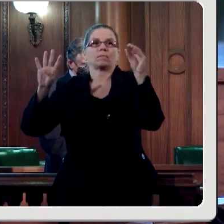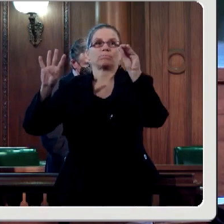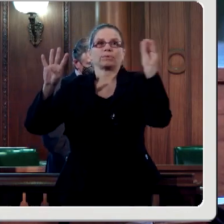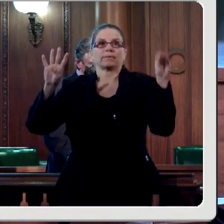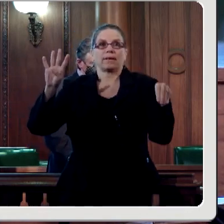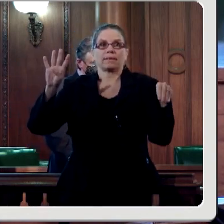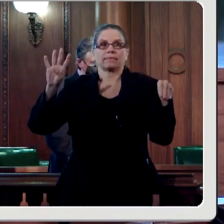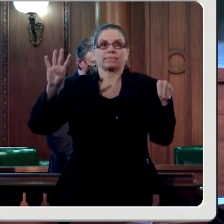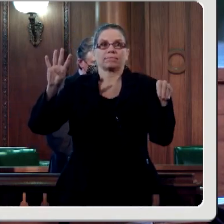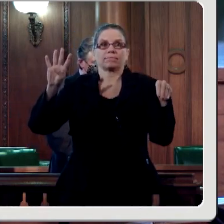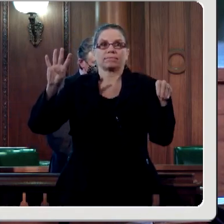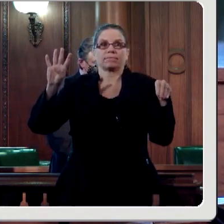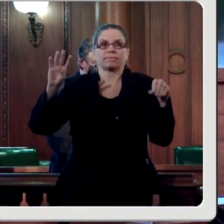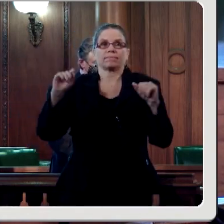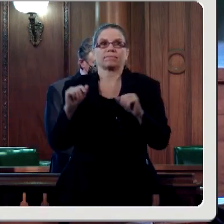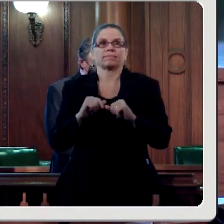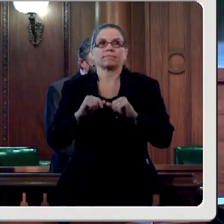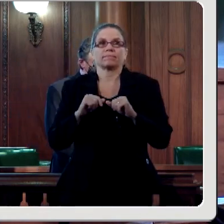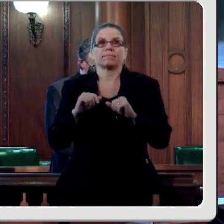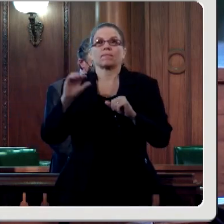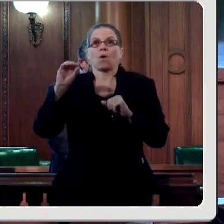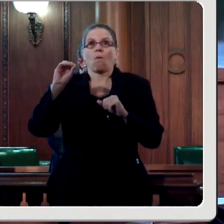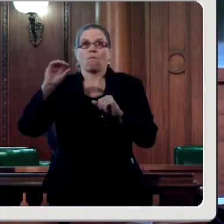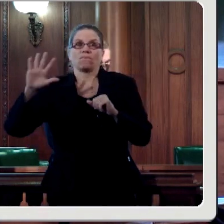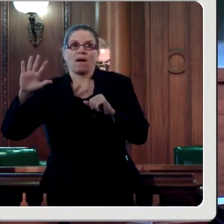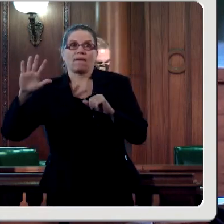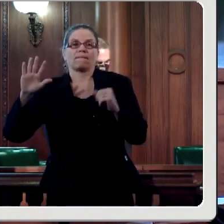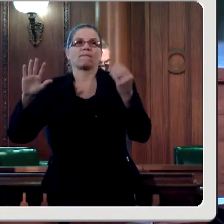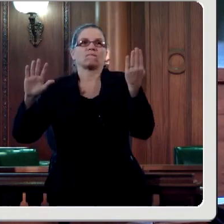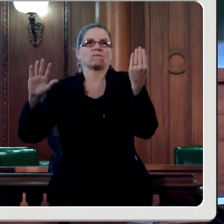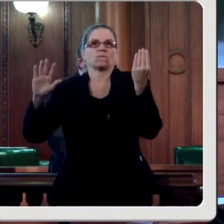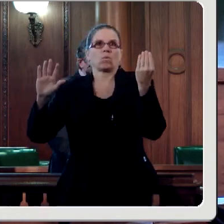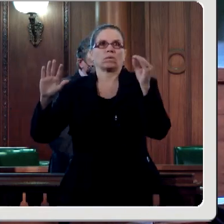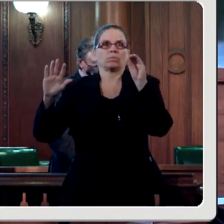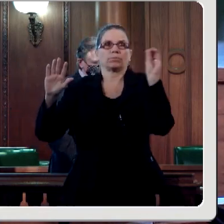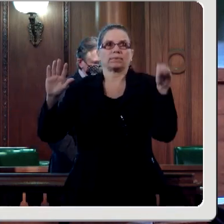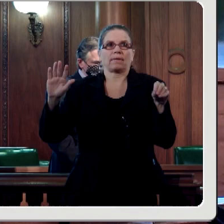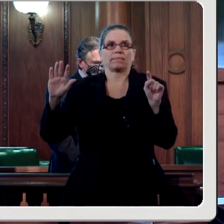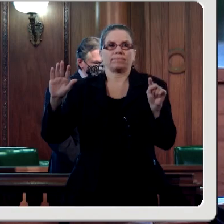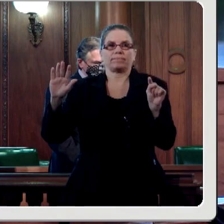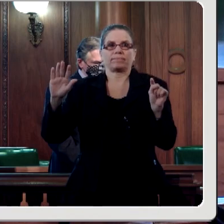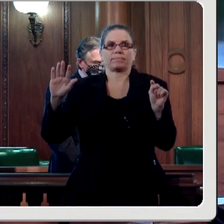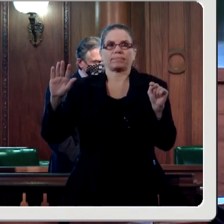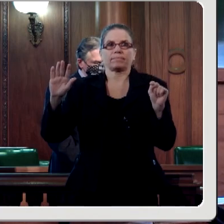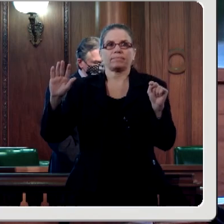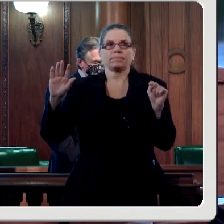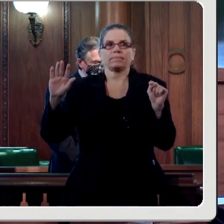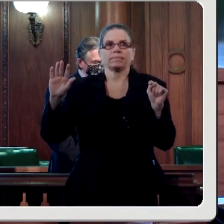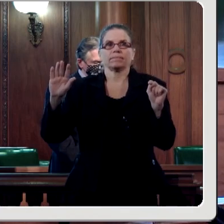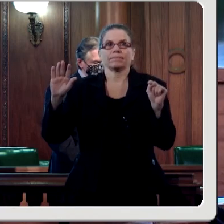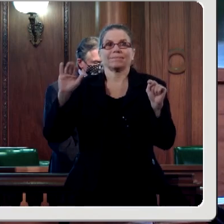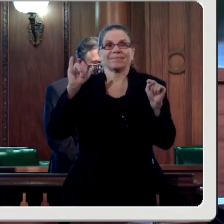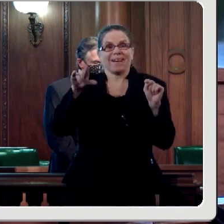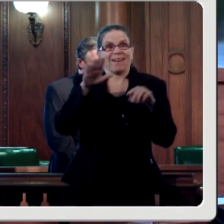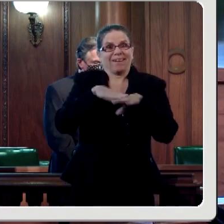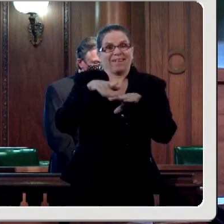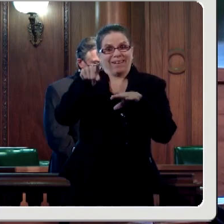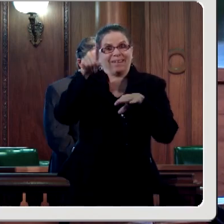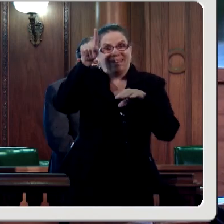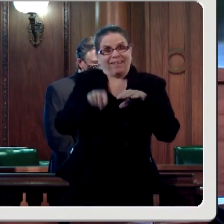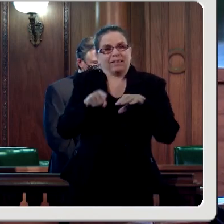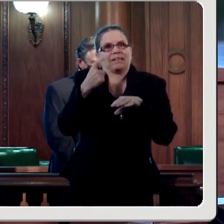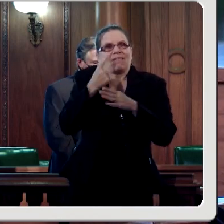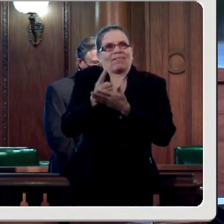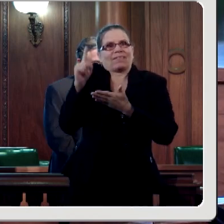the cases. 01105, 14%. And again, we're talking about last week.